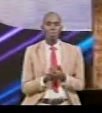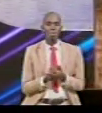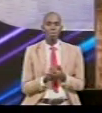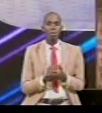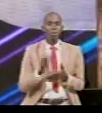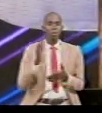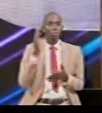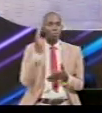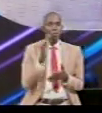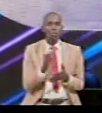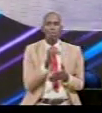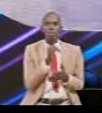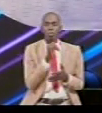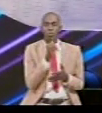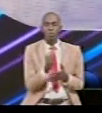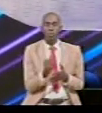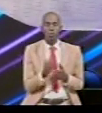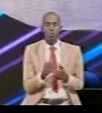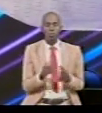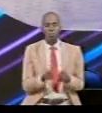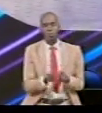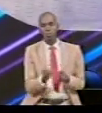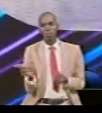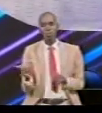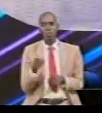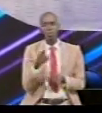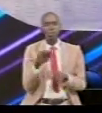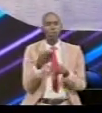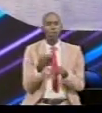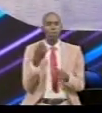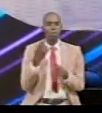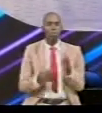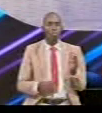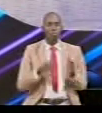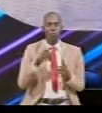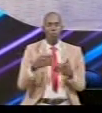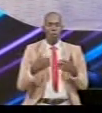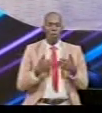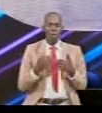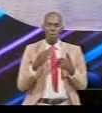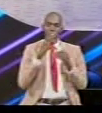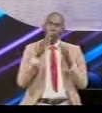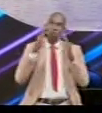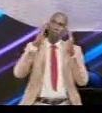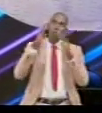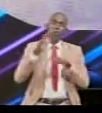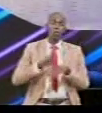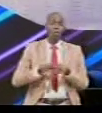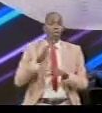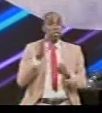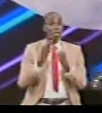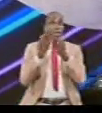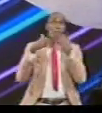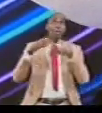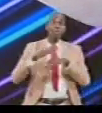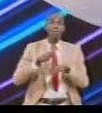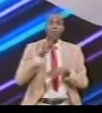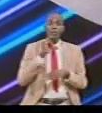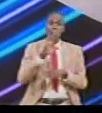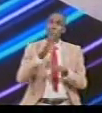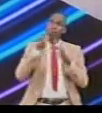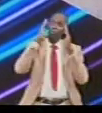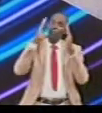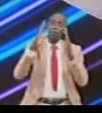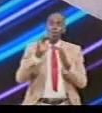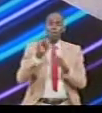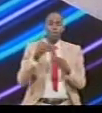you from what you have been holding fast to. If heaven is your goal, a new place of work you